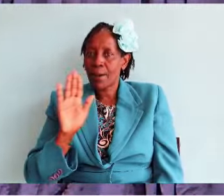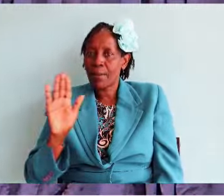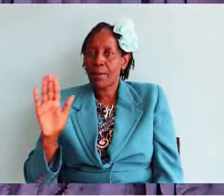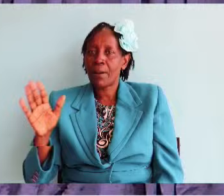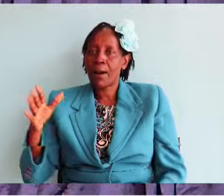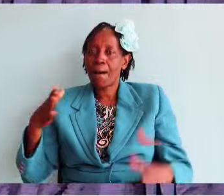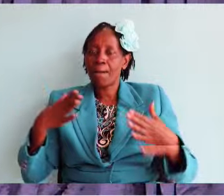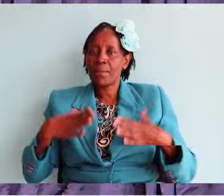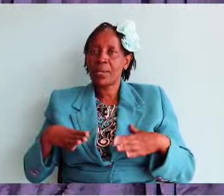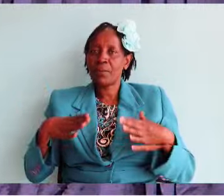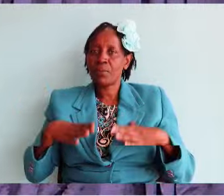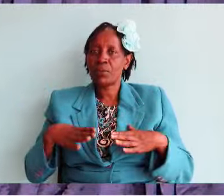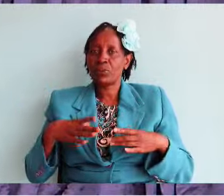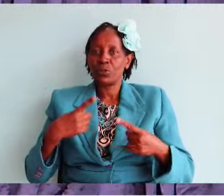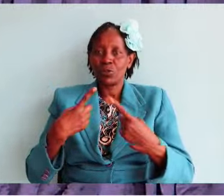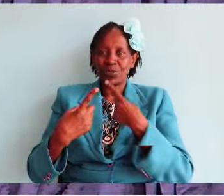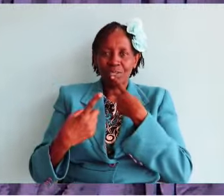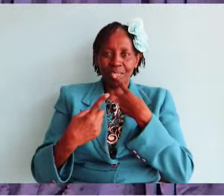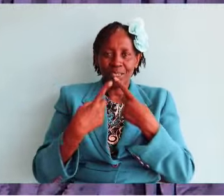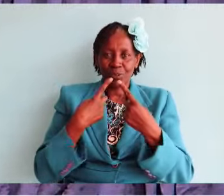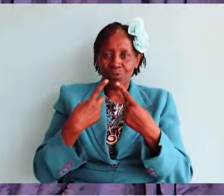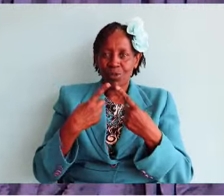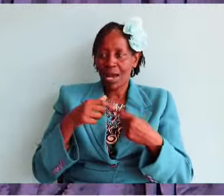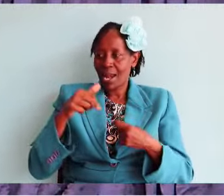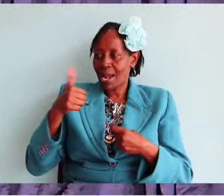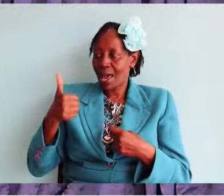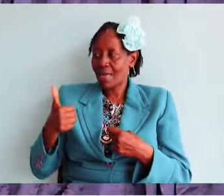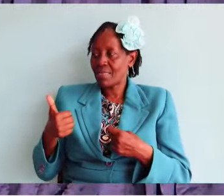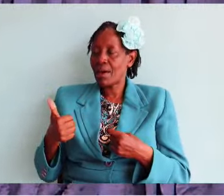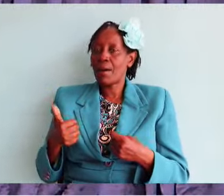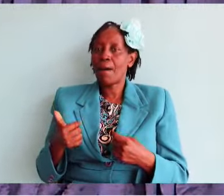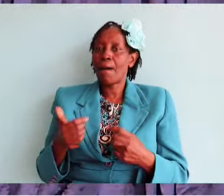I was talking with someone and I said,